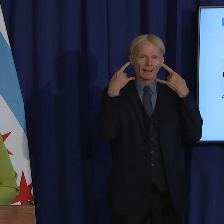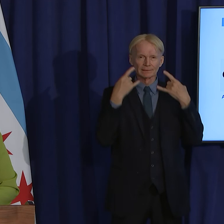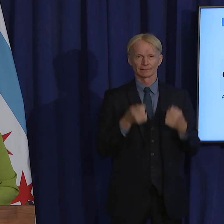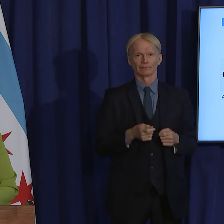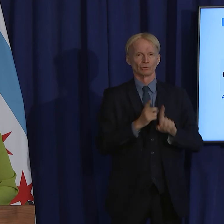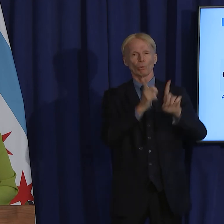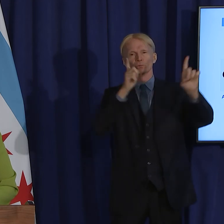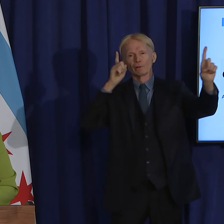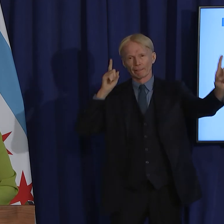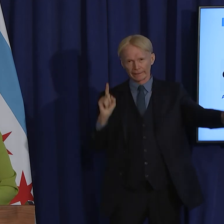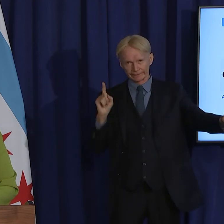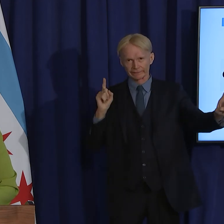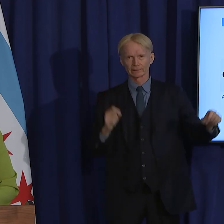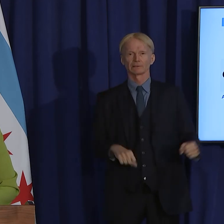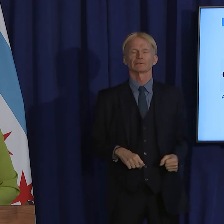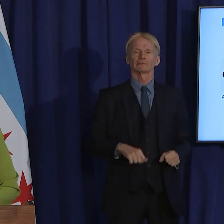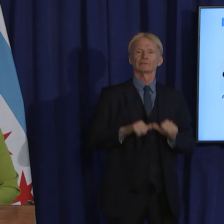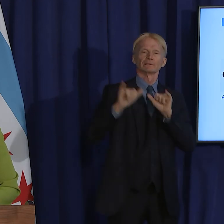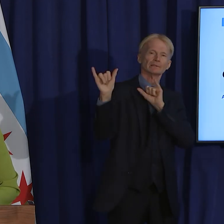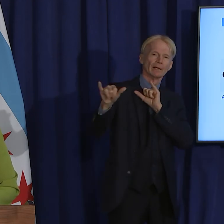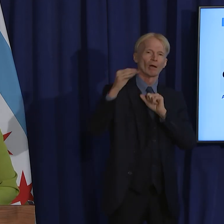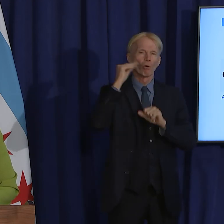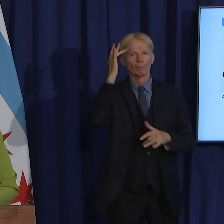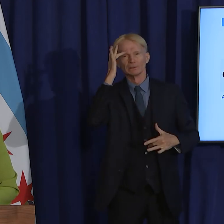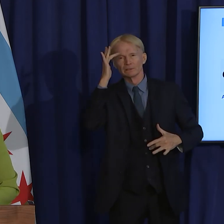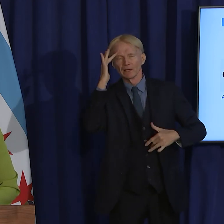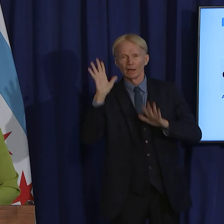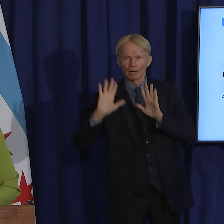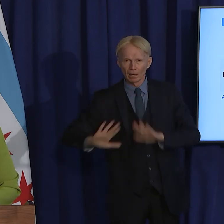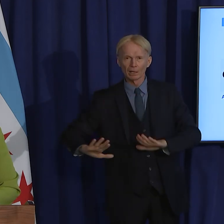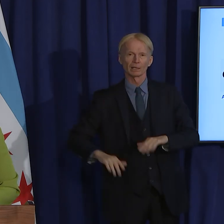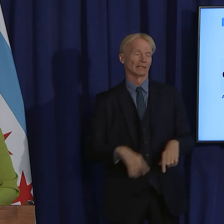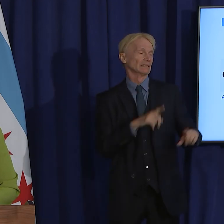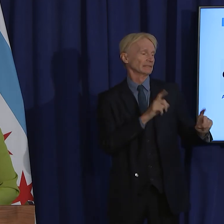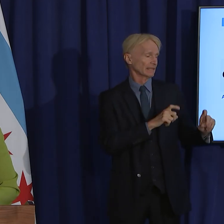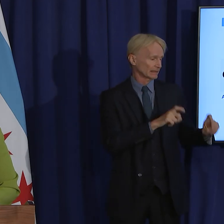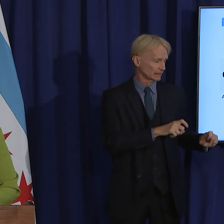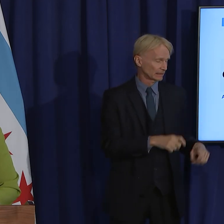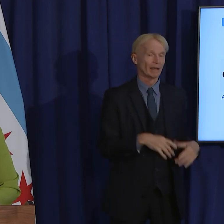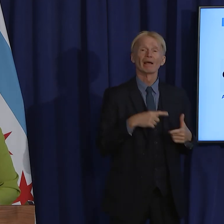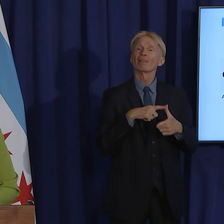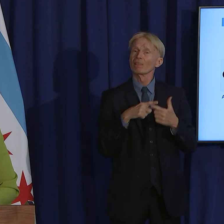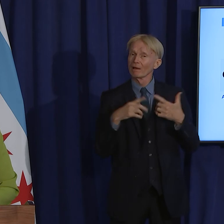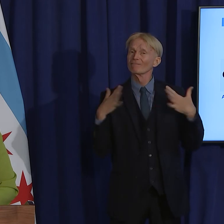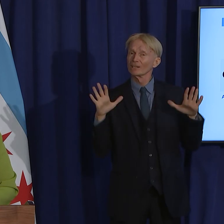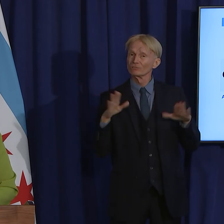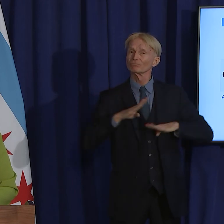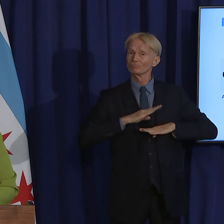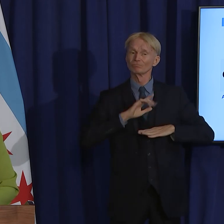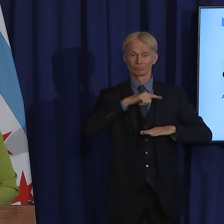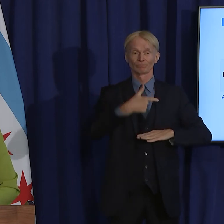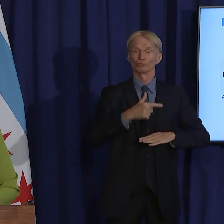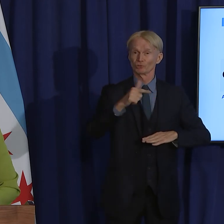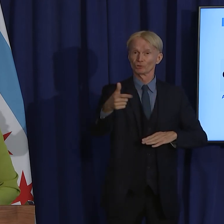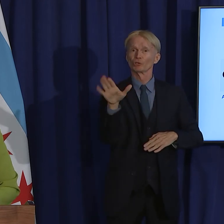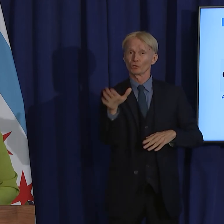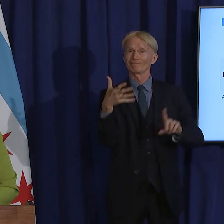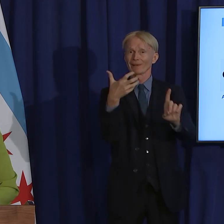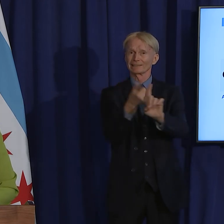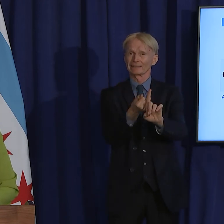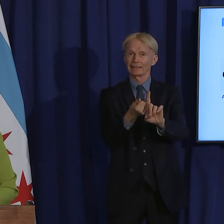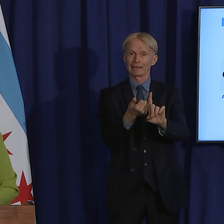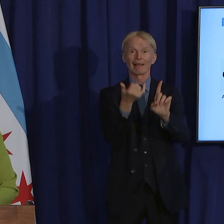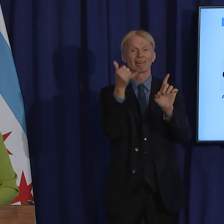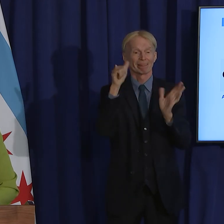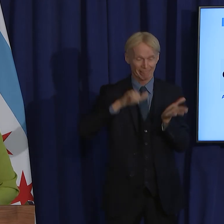socially distancing, staying home when you're sick, getting your test, and then getting vaccinated when you can. And right now, that means